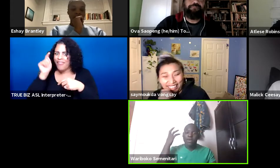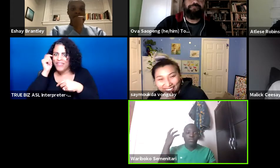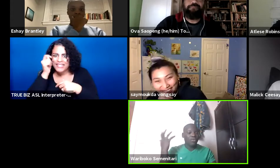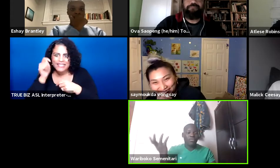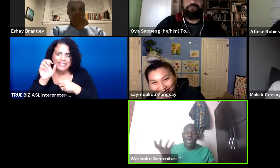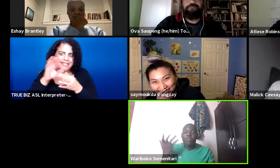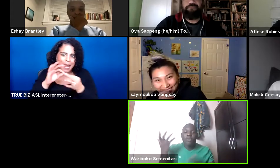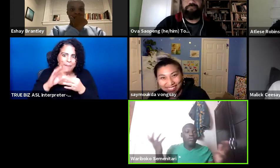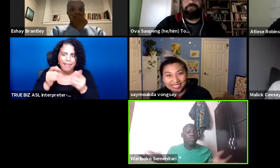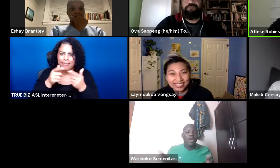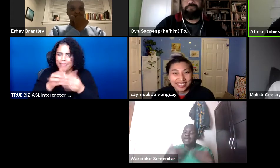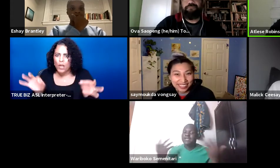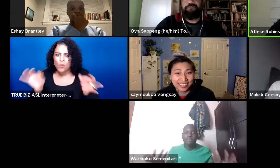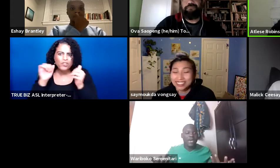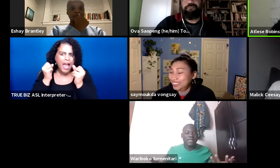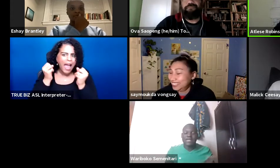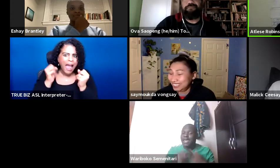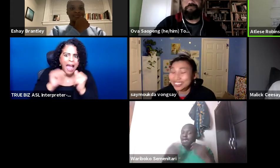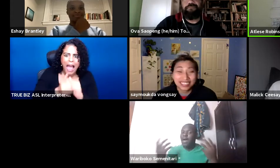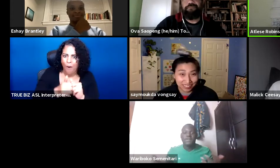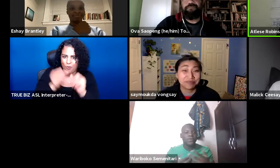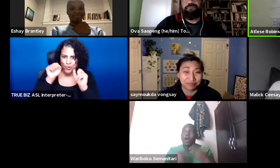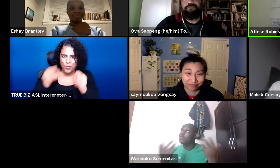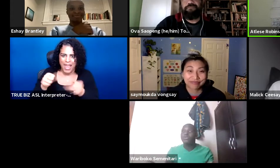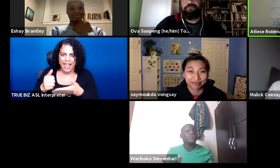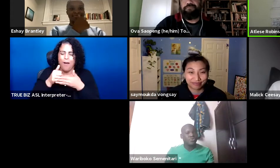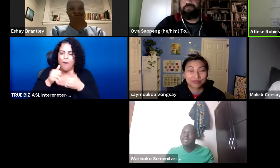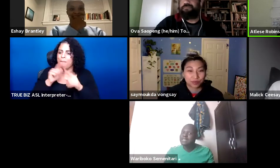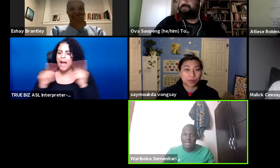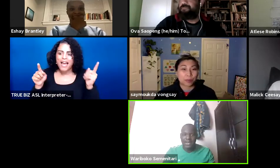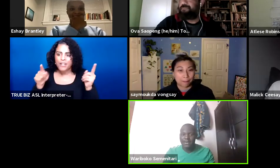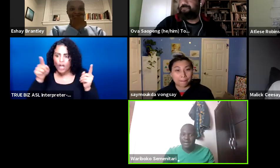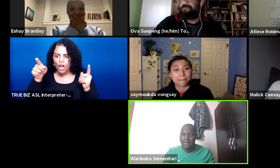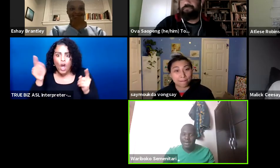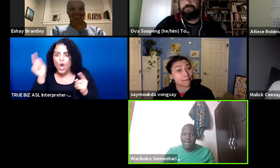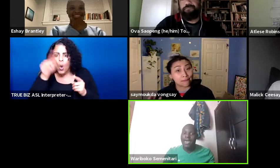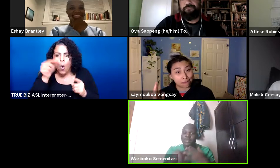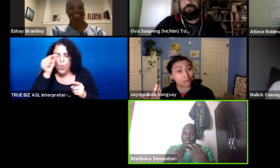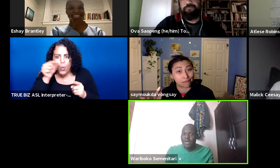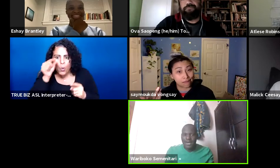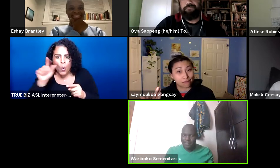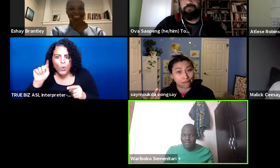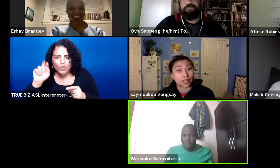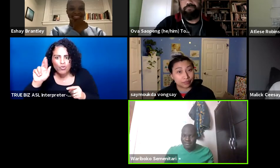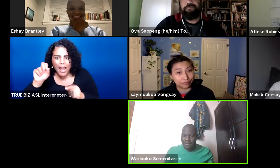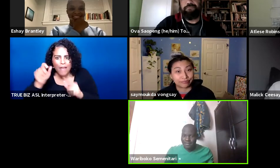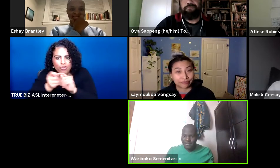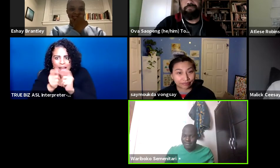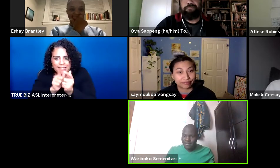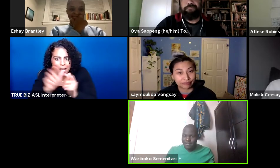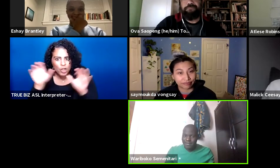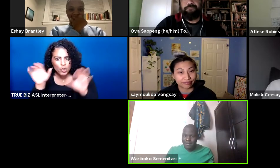languages. Like at this point, it's like up to go Google Translate it and do it.